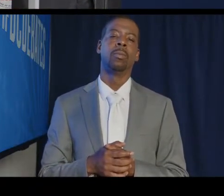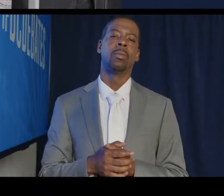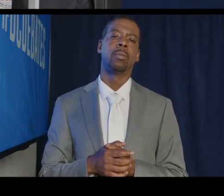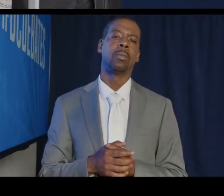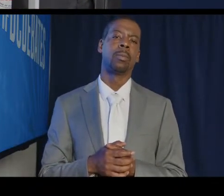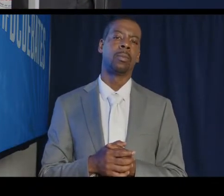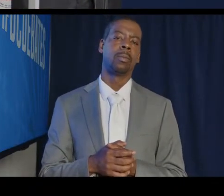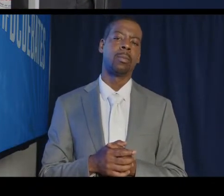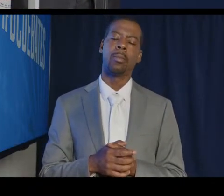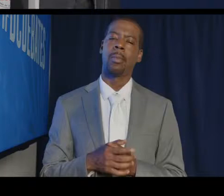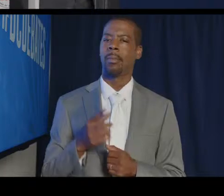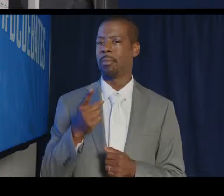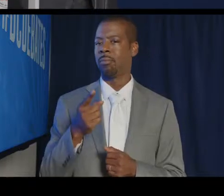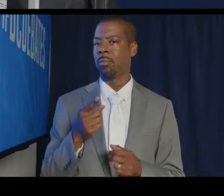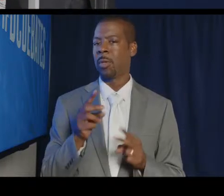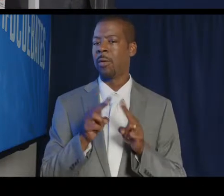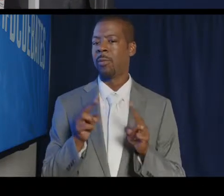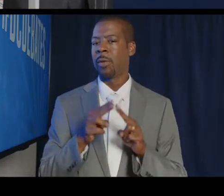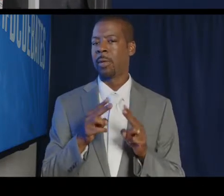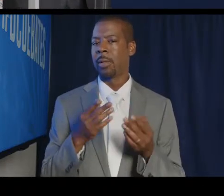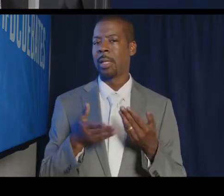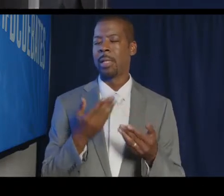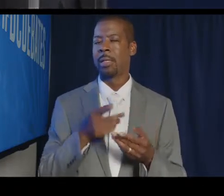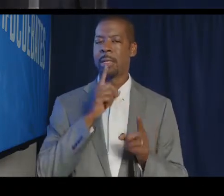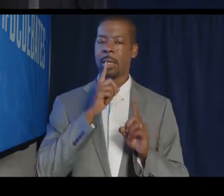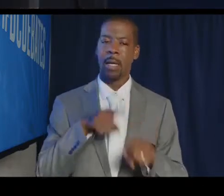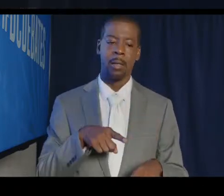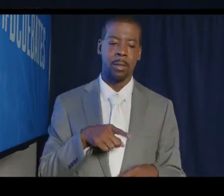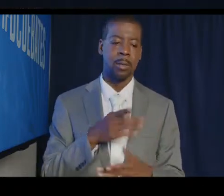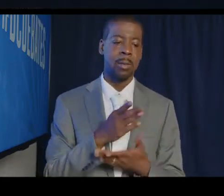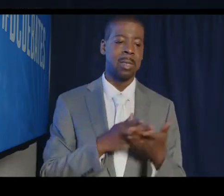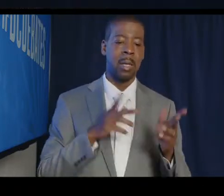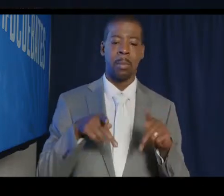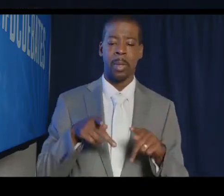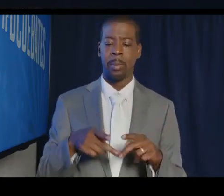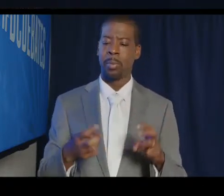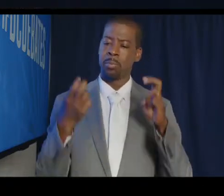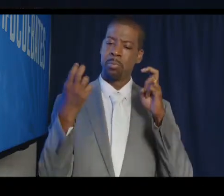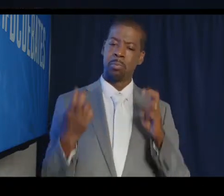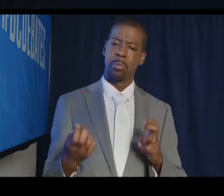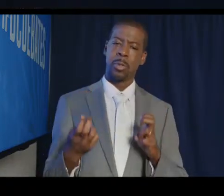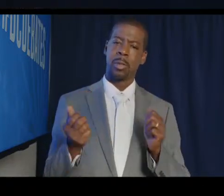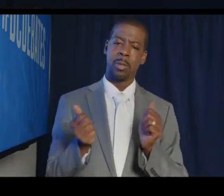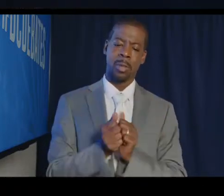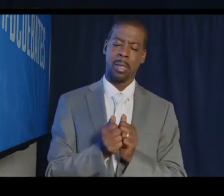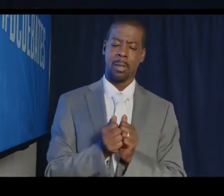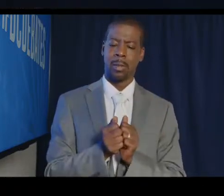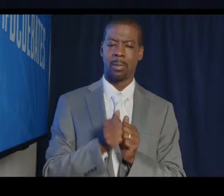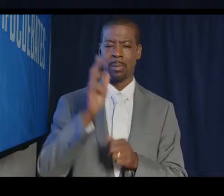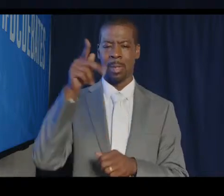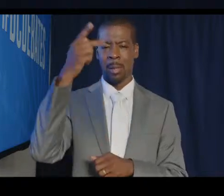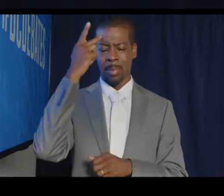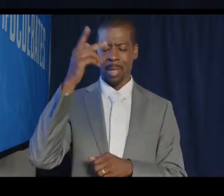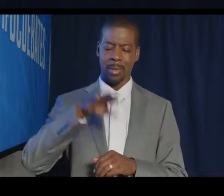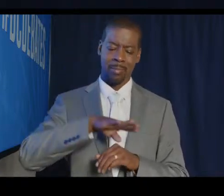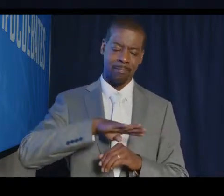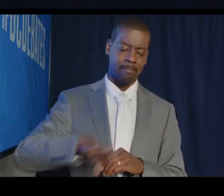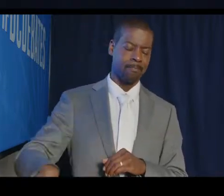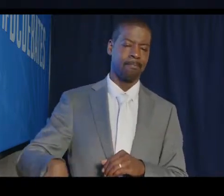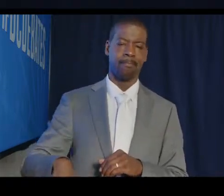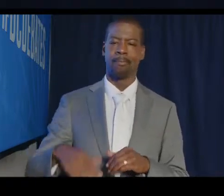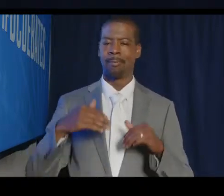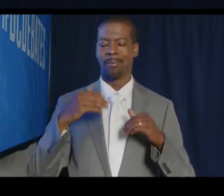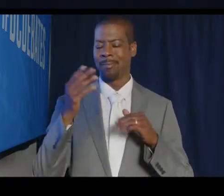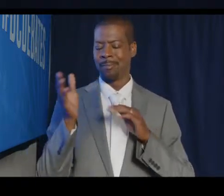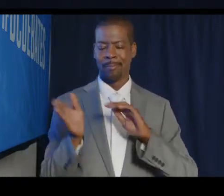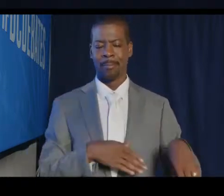there are very easy answers to some of this. Some of it is people sitting down together in a room and putting politics aside and not worrying about the next election,